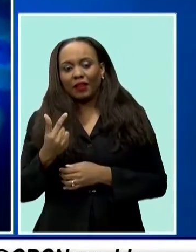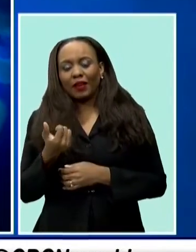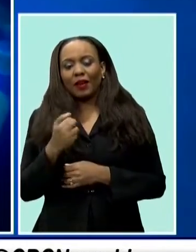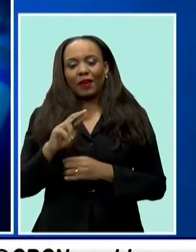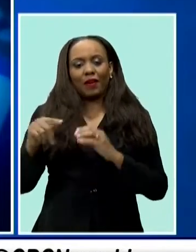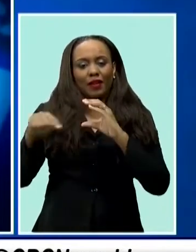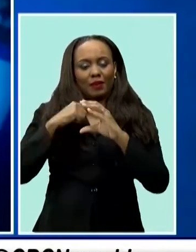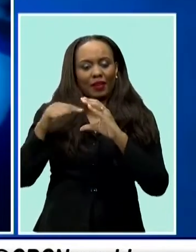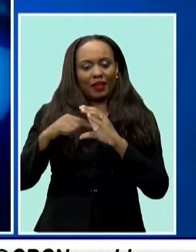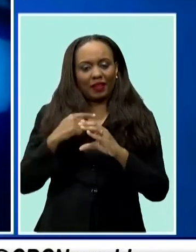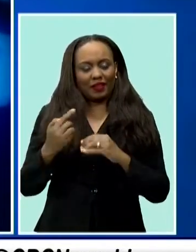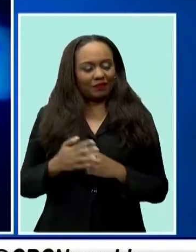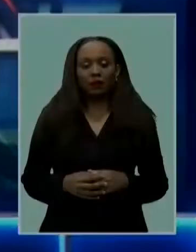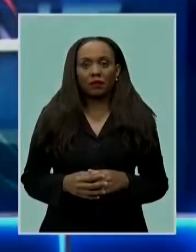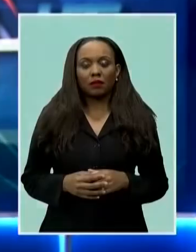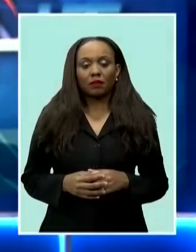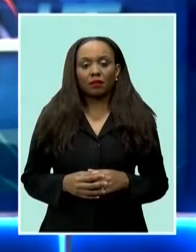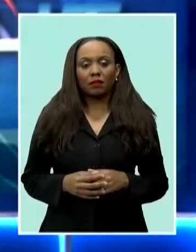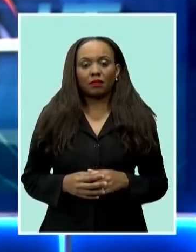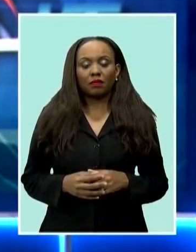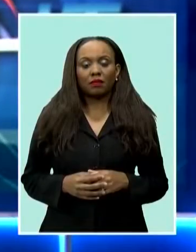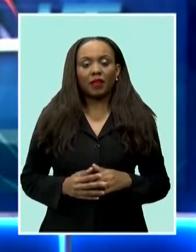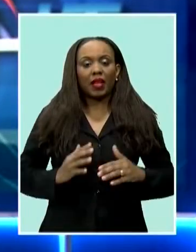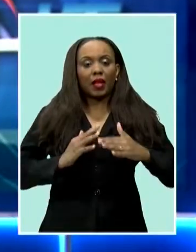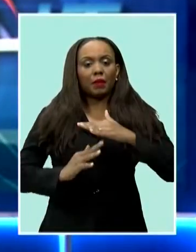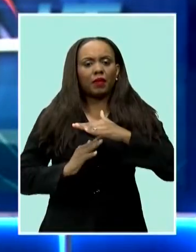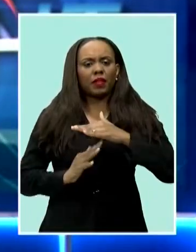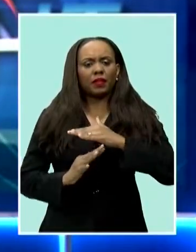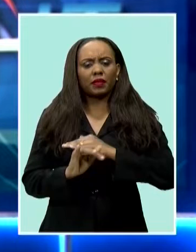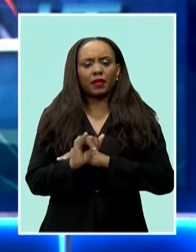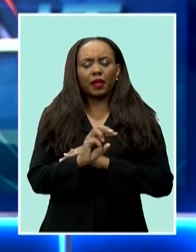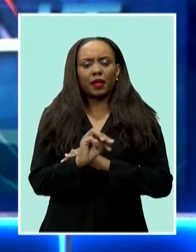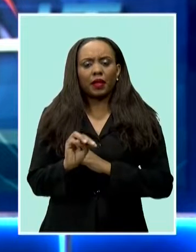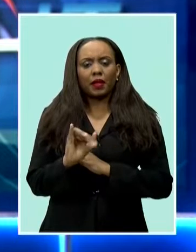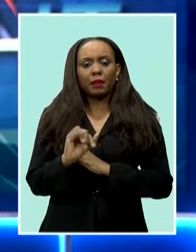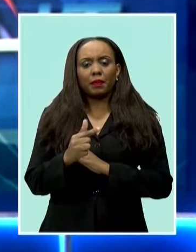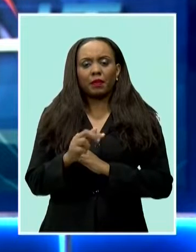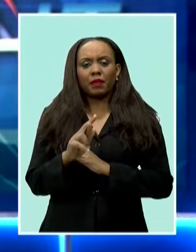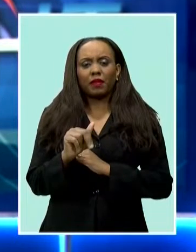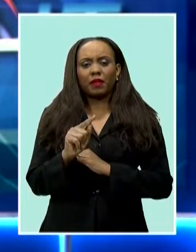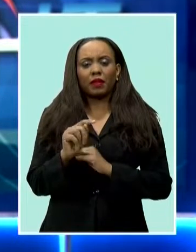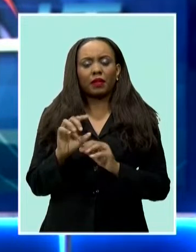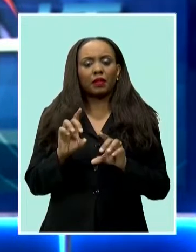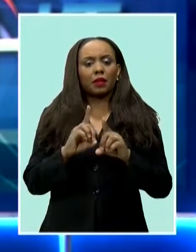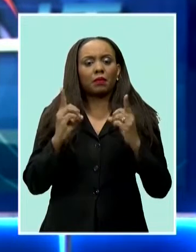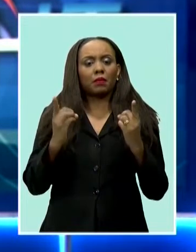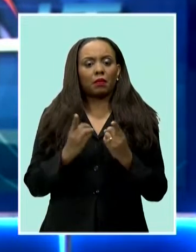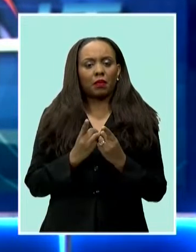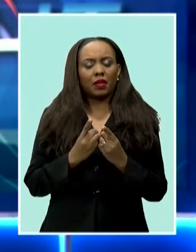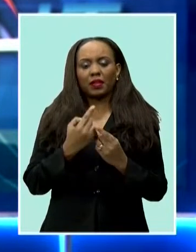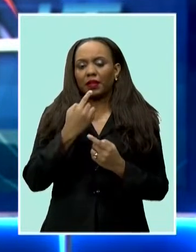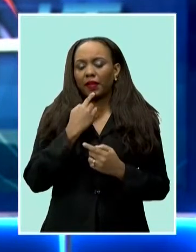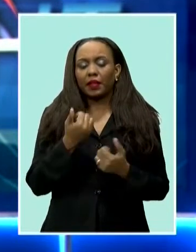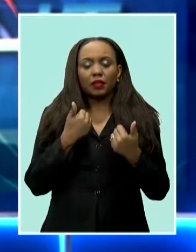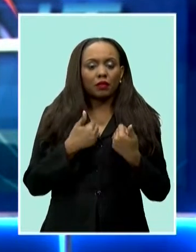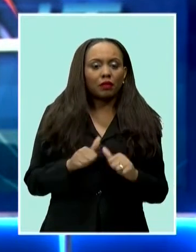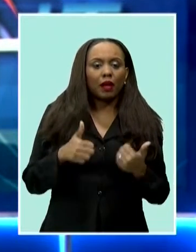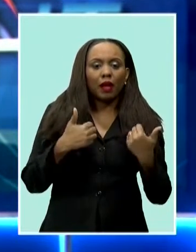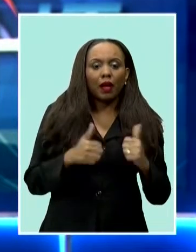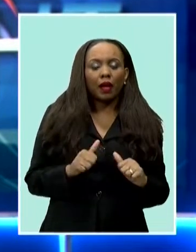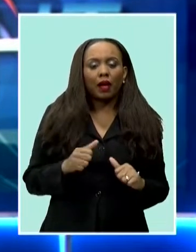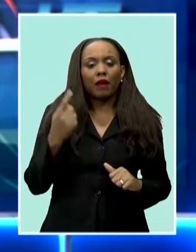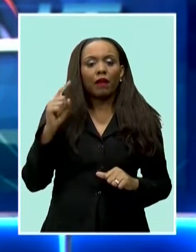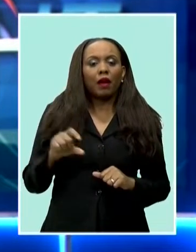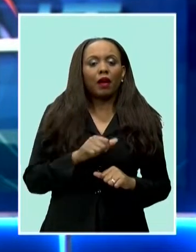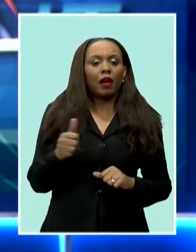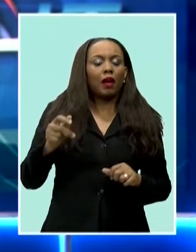Instagram, and by email. Back to you. The Immigration Department says that all efforts are being made to repatriate Juan Abraham Ramirez Rijo